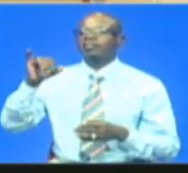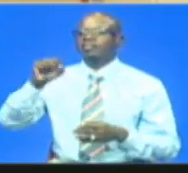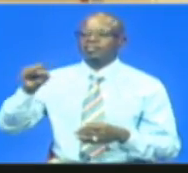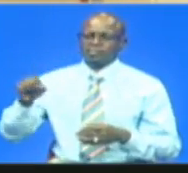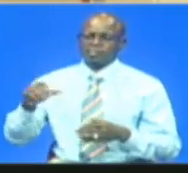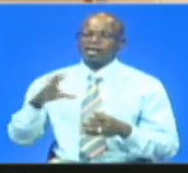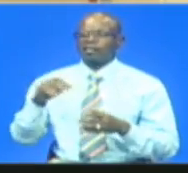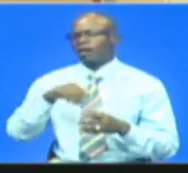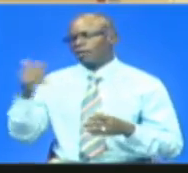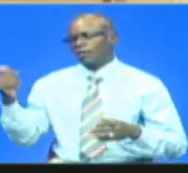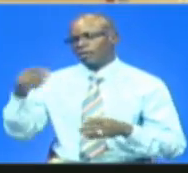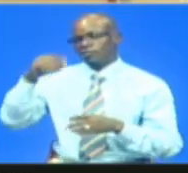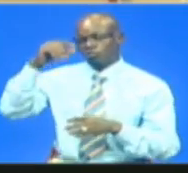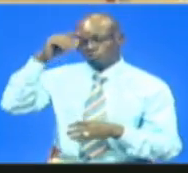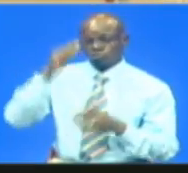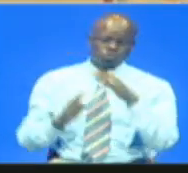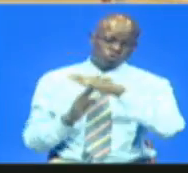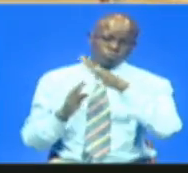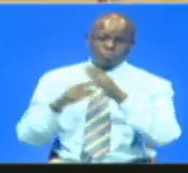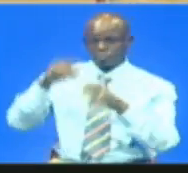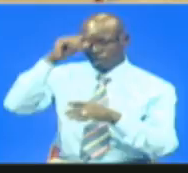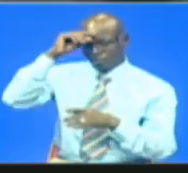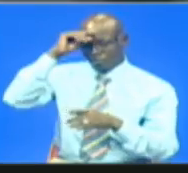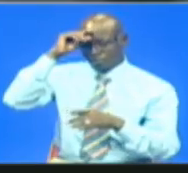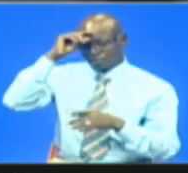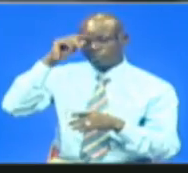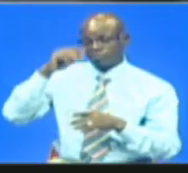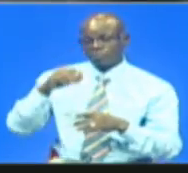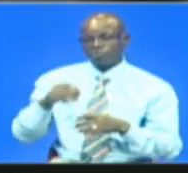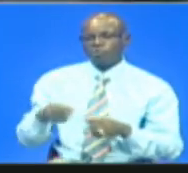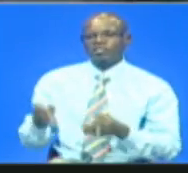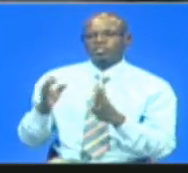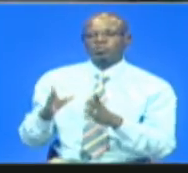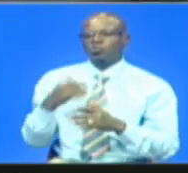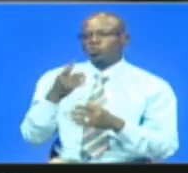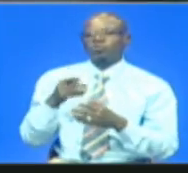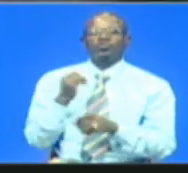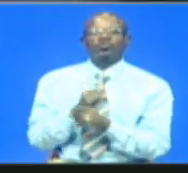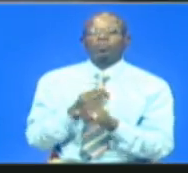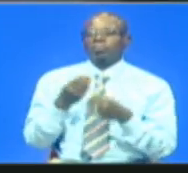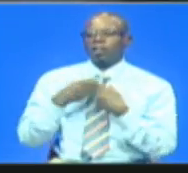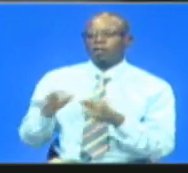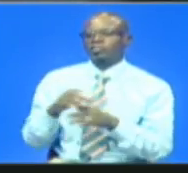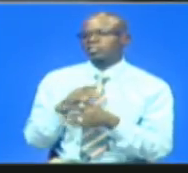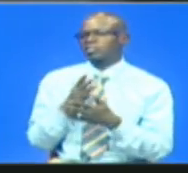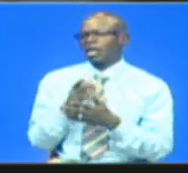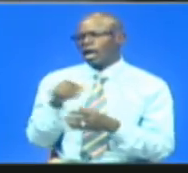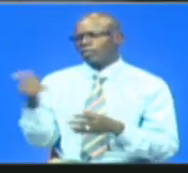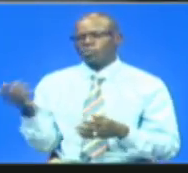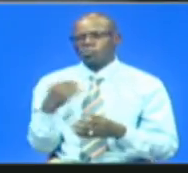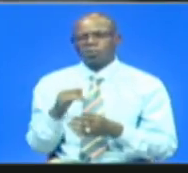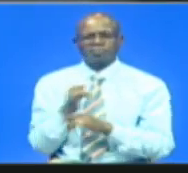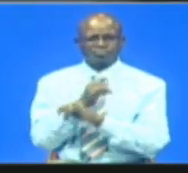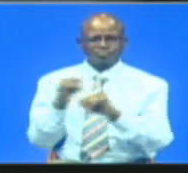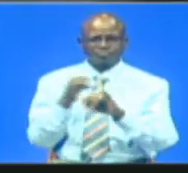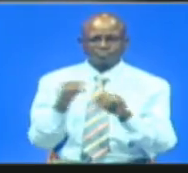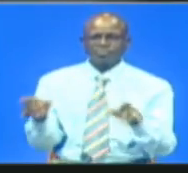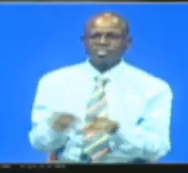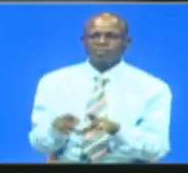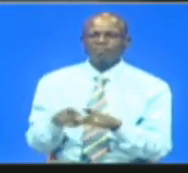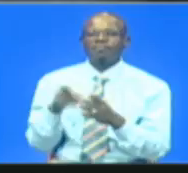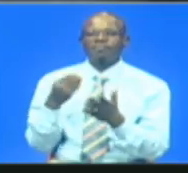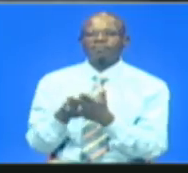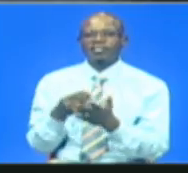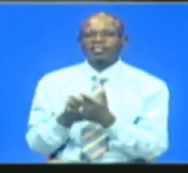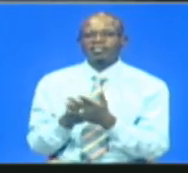government officials, some who lost their jobs and others who were cleared and made a comeback. Some of them, like Finance Minister David